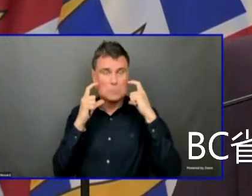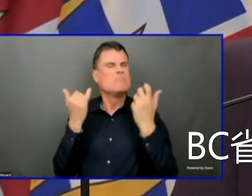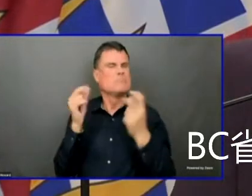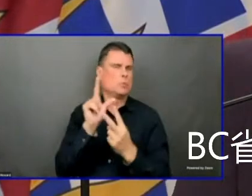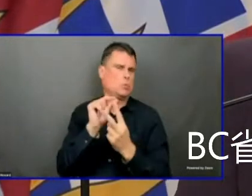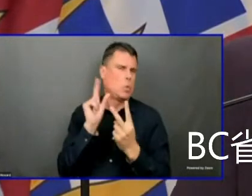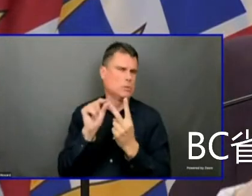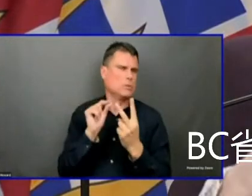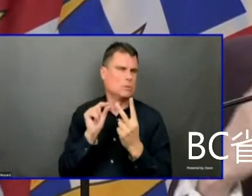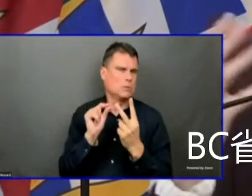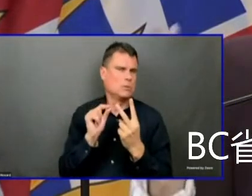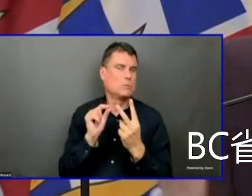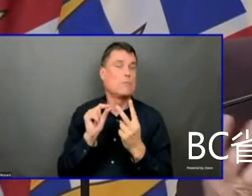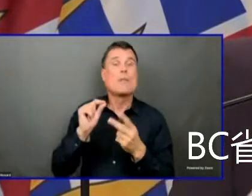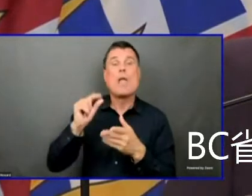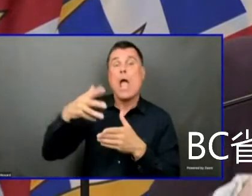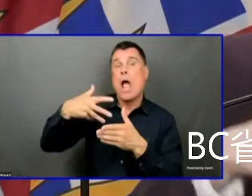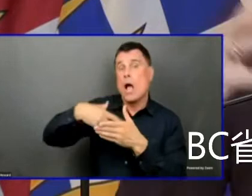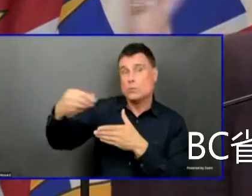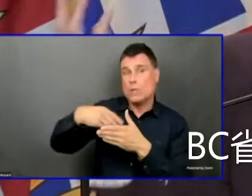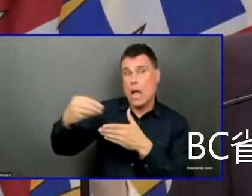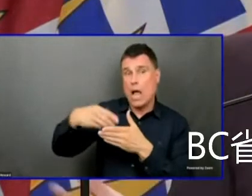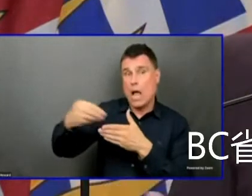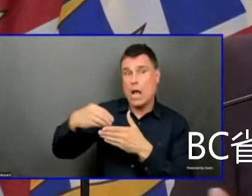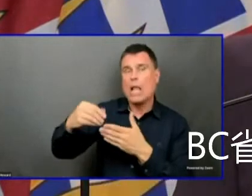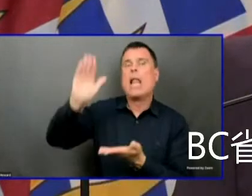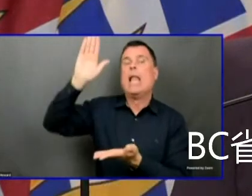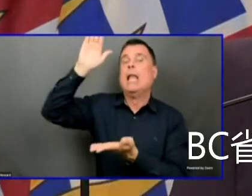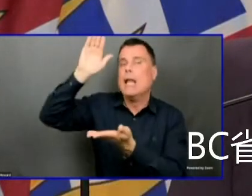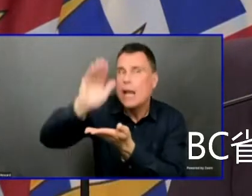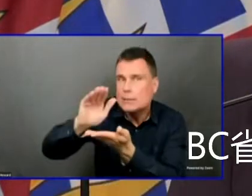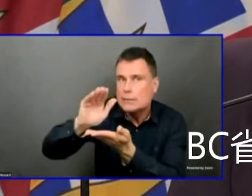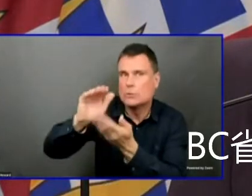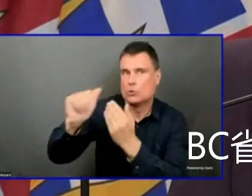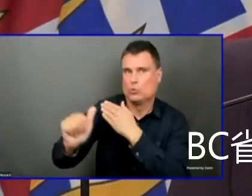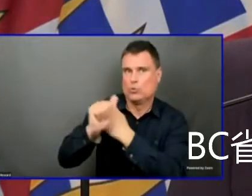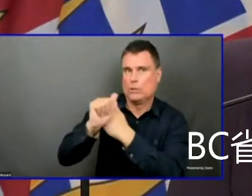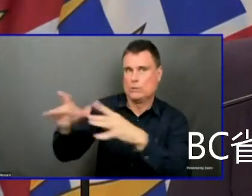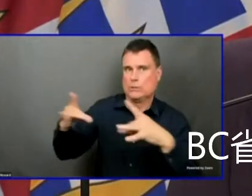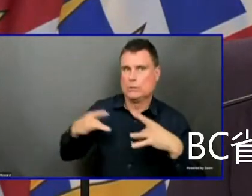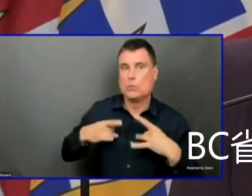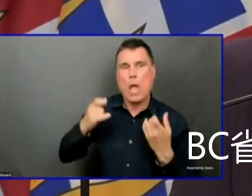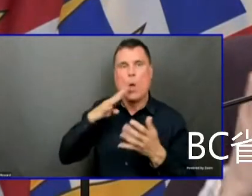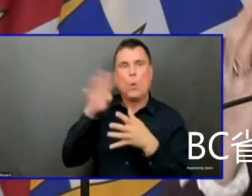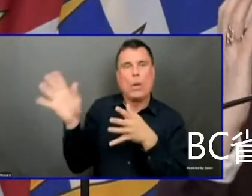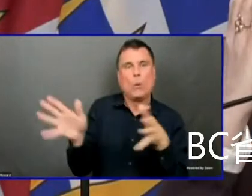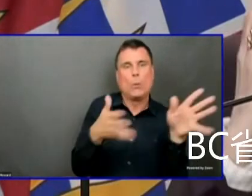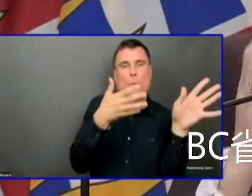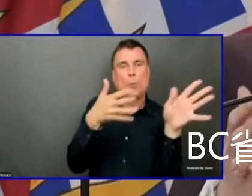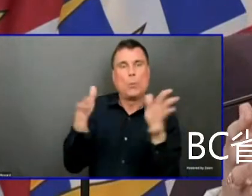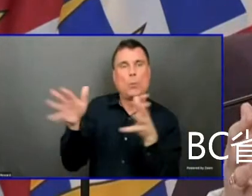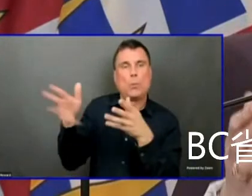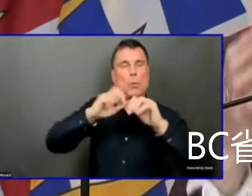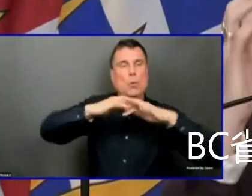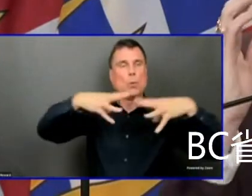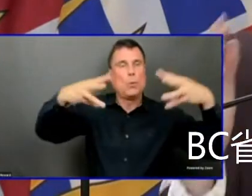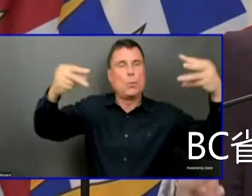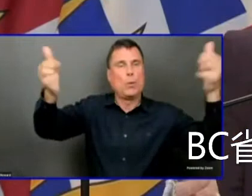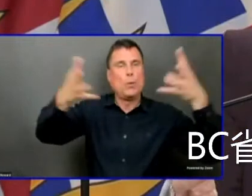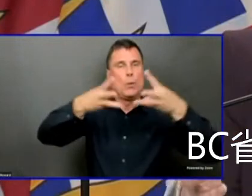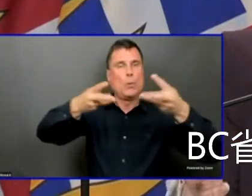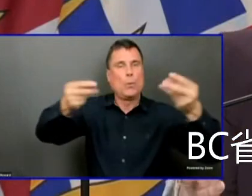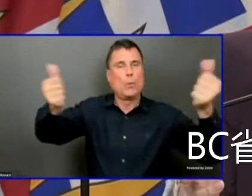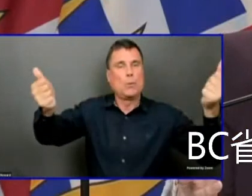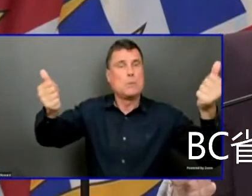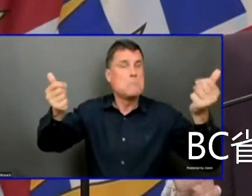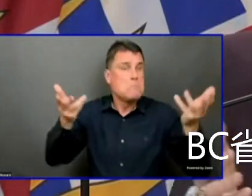much, much less risk. If there's any breeze at all, things disperse rapidly. So if somebody's walking by you or running